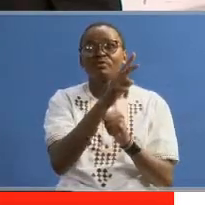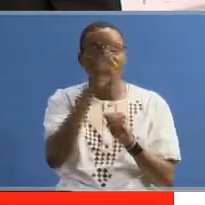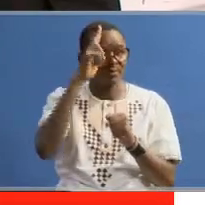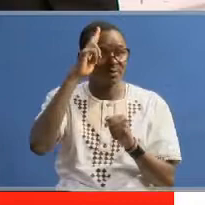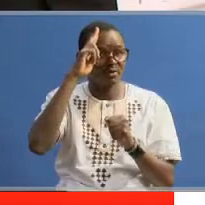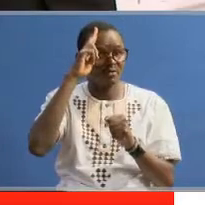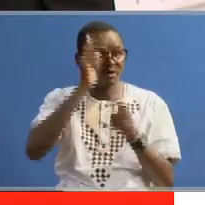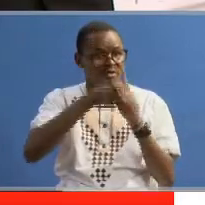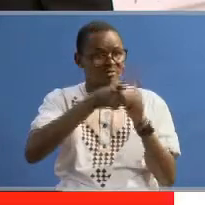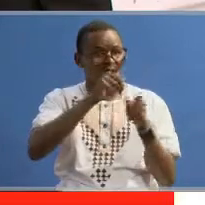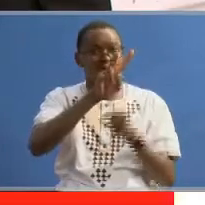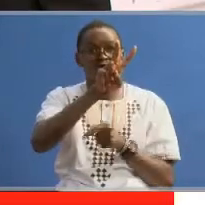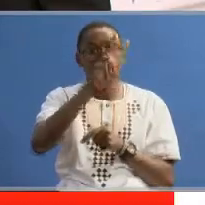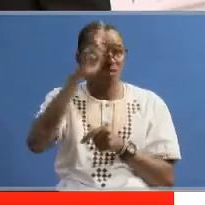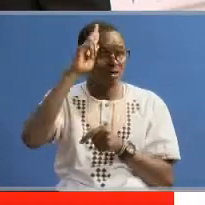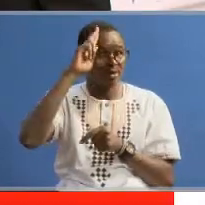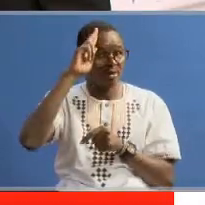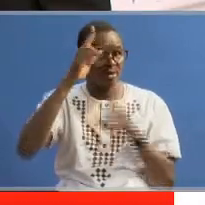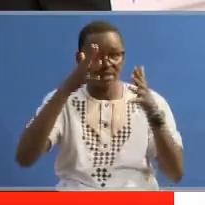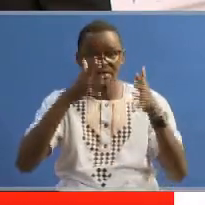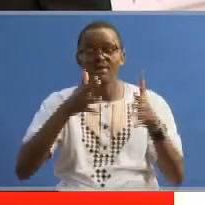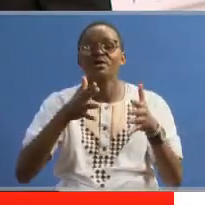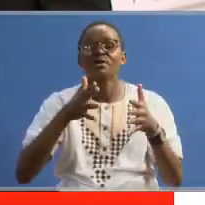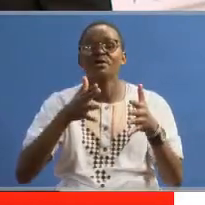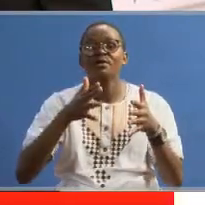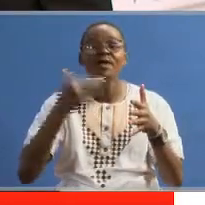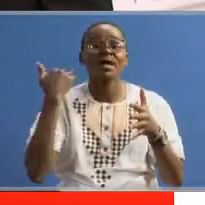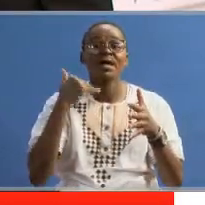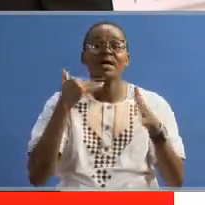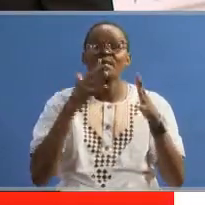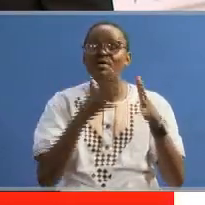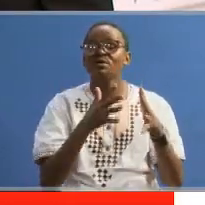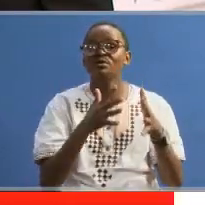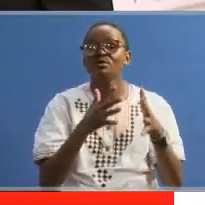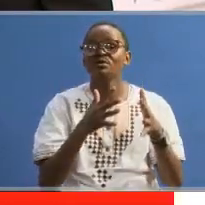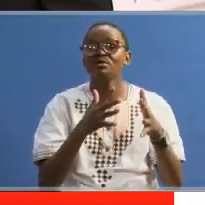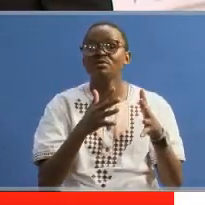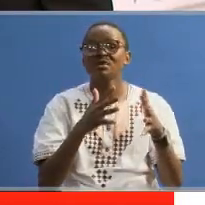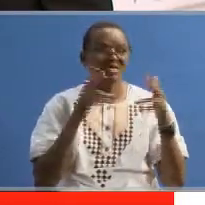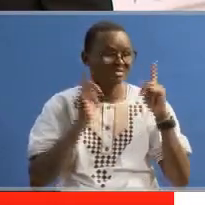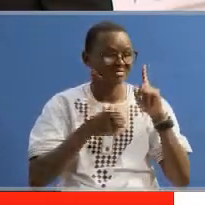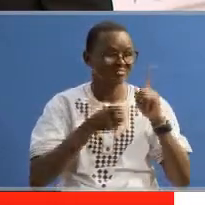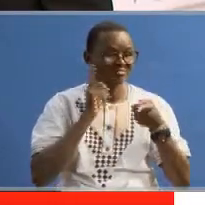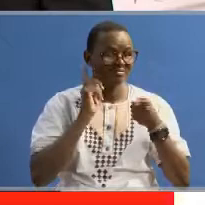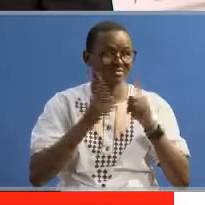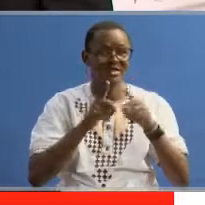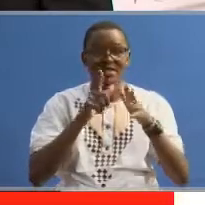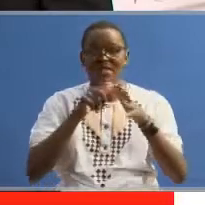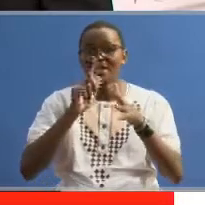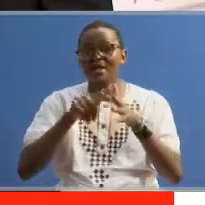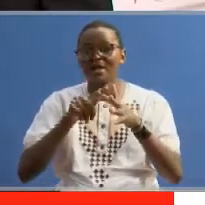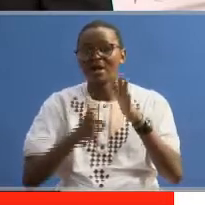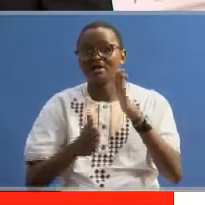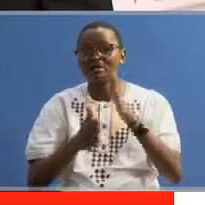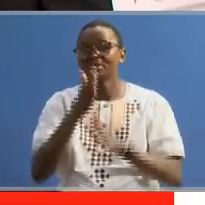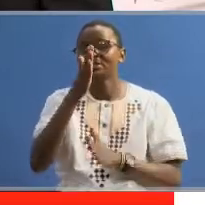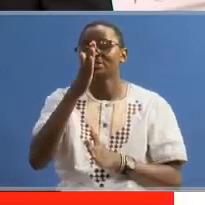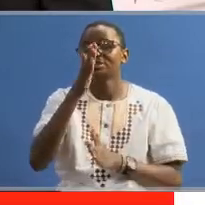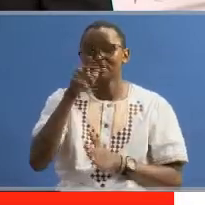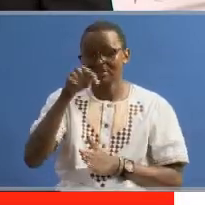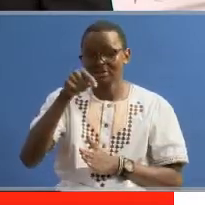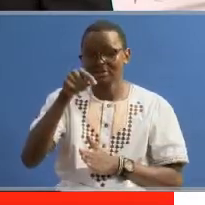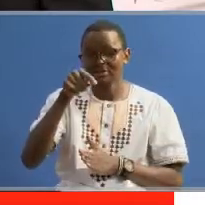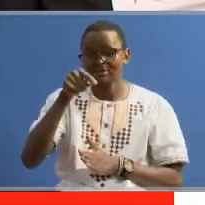Police were chasing 2 suspected criminals. Wow. They were chasing them, and then all of a sudden,